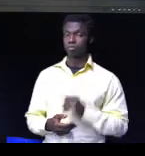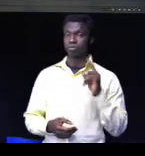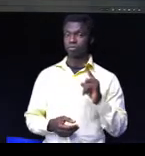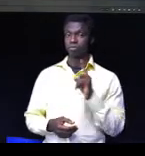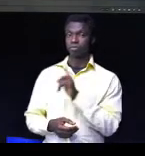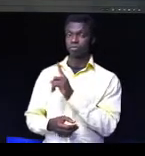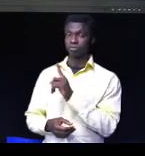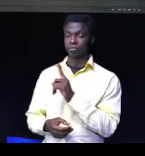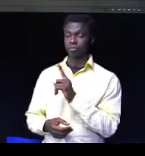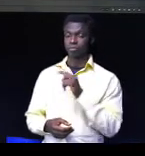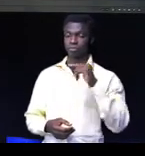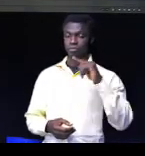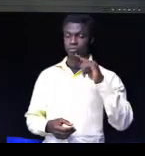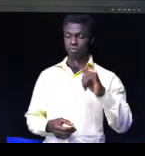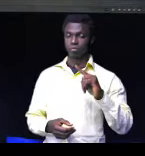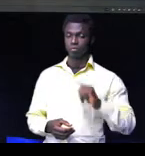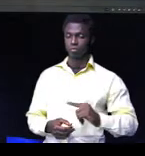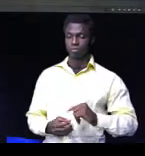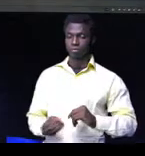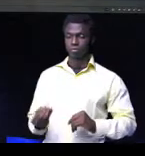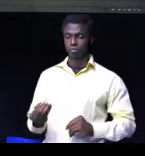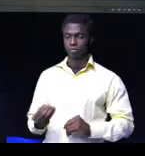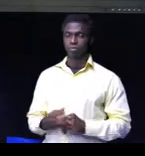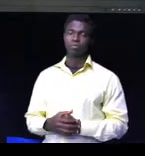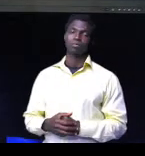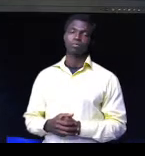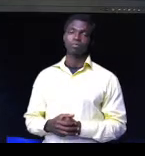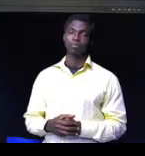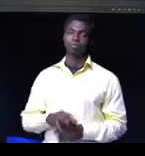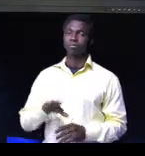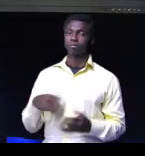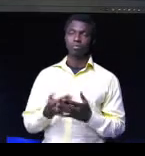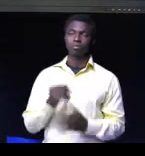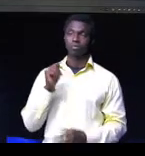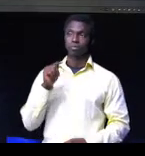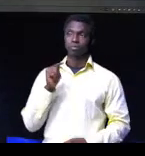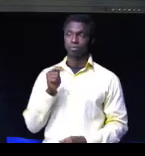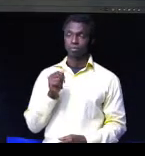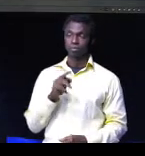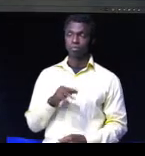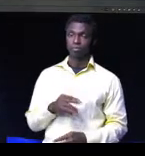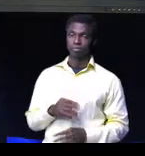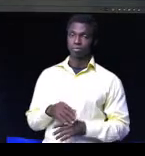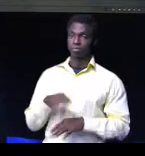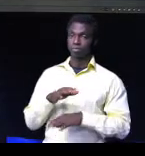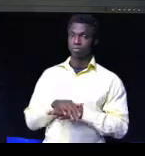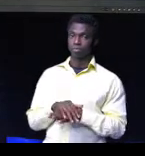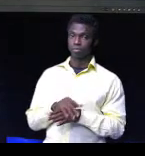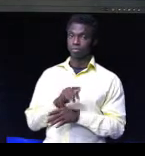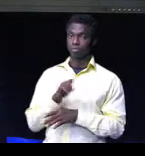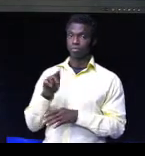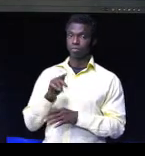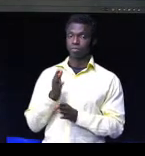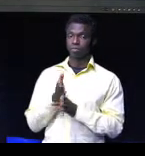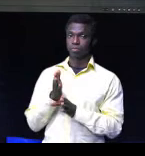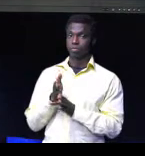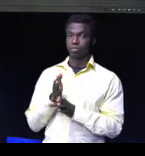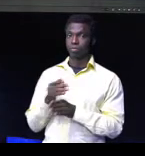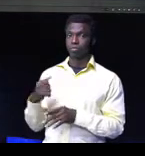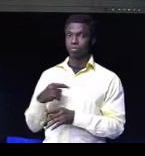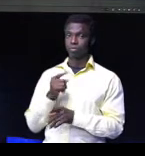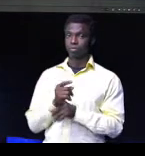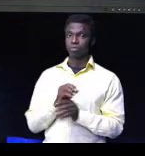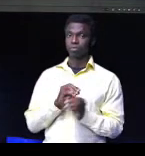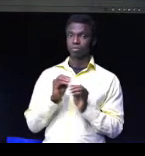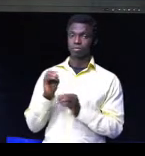0. Now what we do is that all the points along the dashed lines,